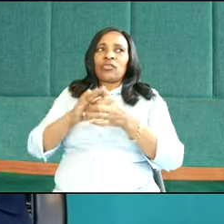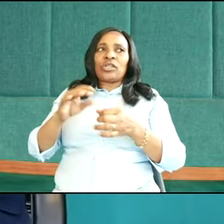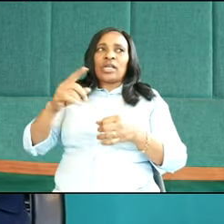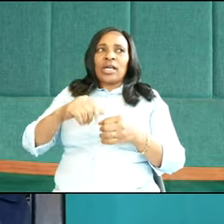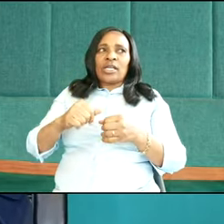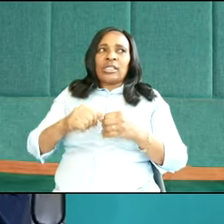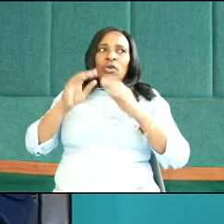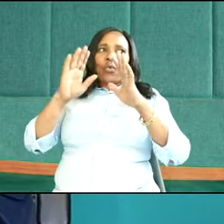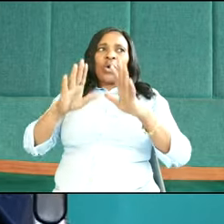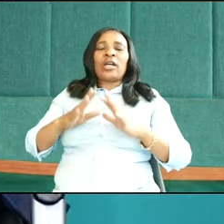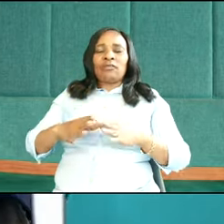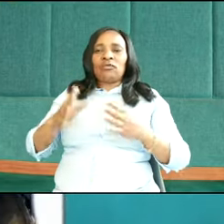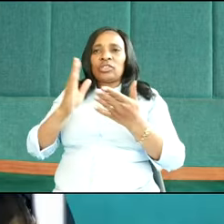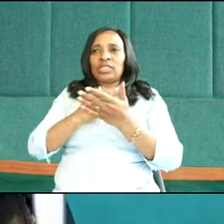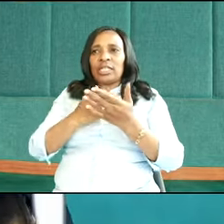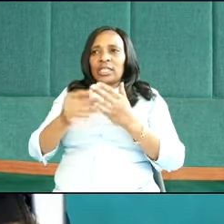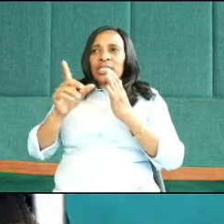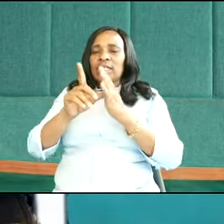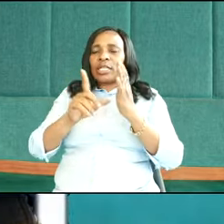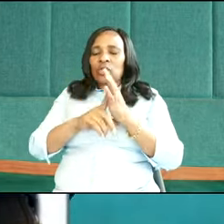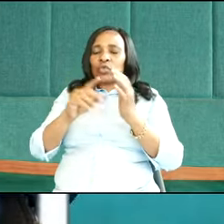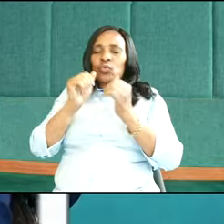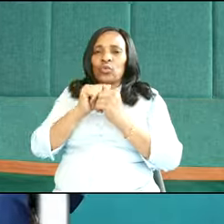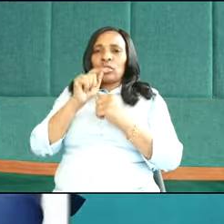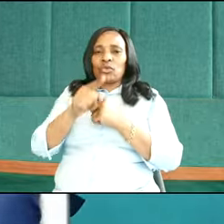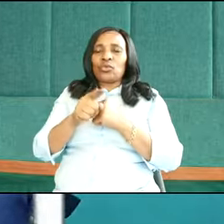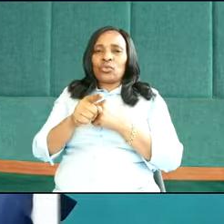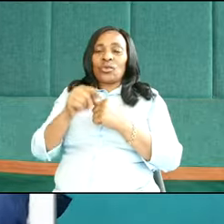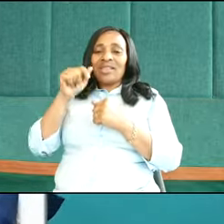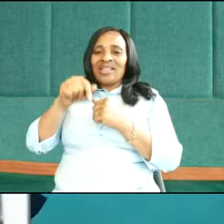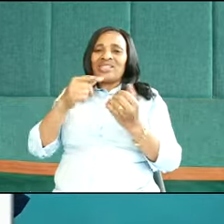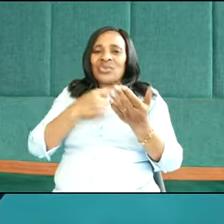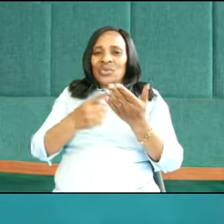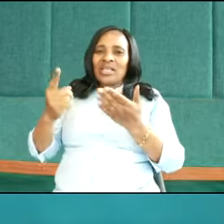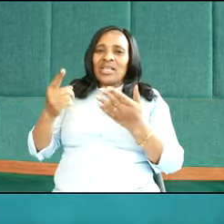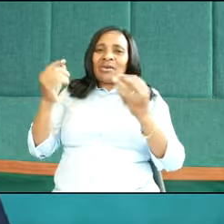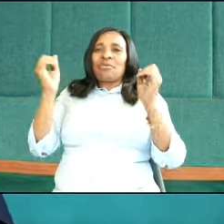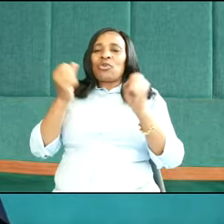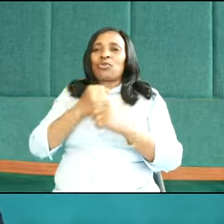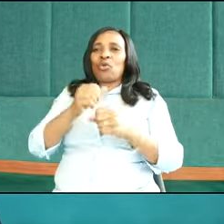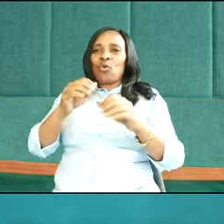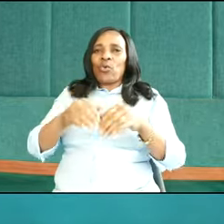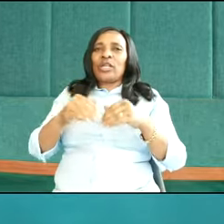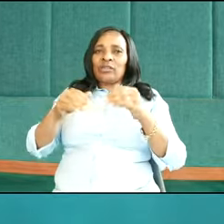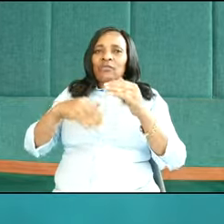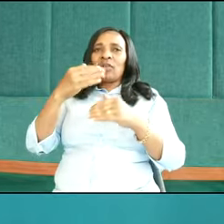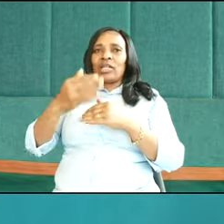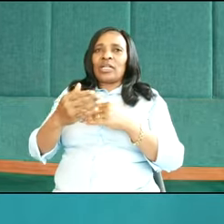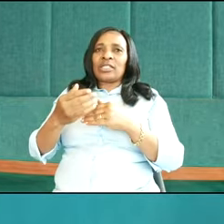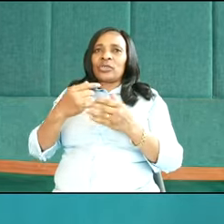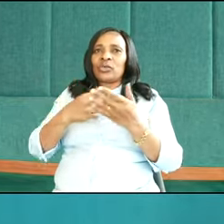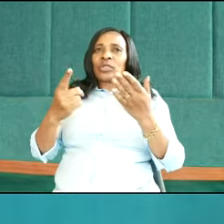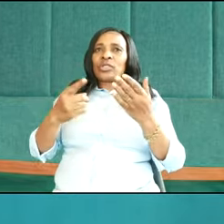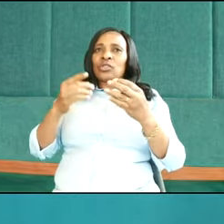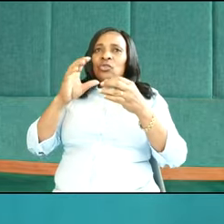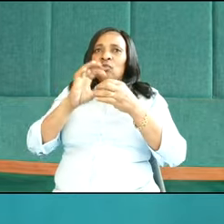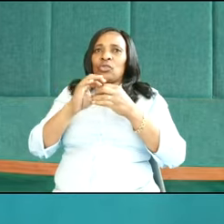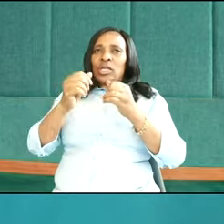wonderful sharing the lesson with you this week. We can't wait for next week again for you to join us